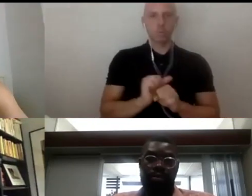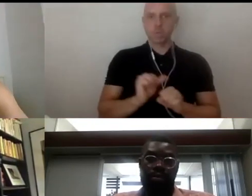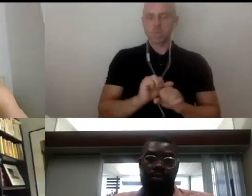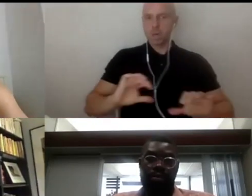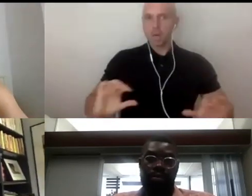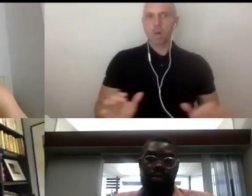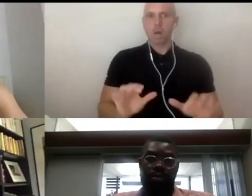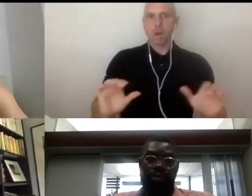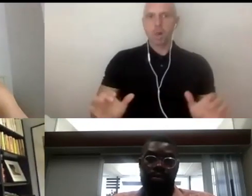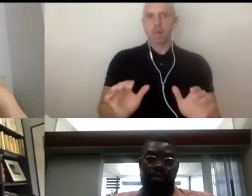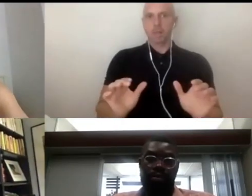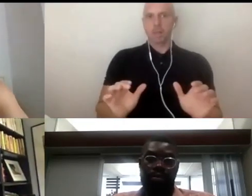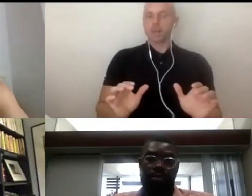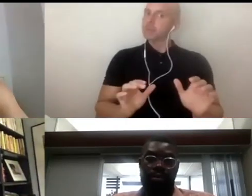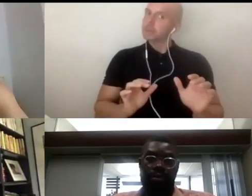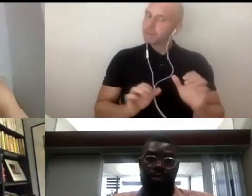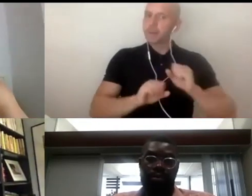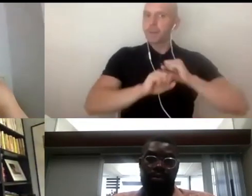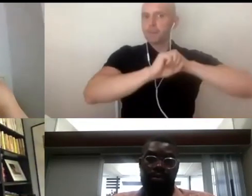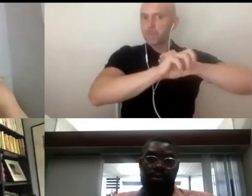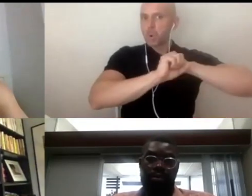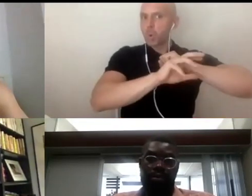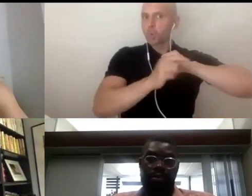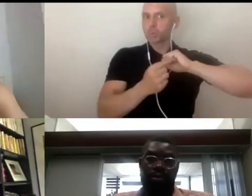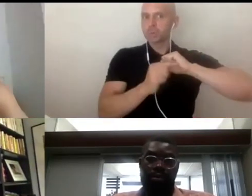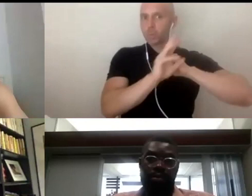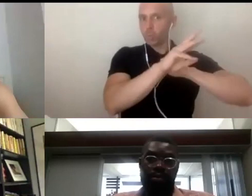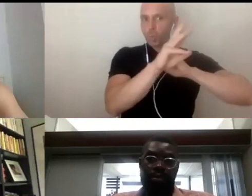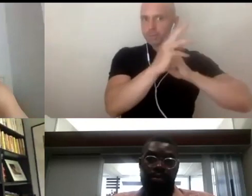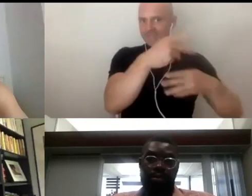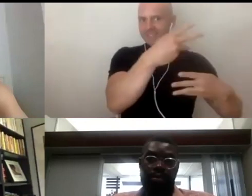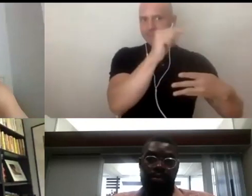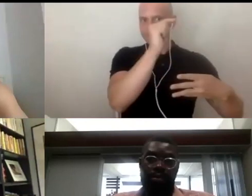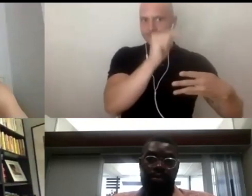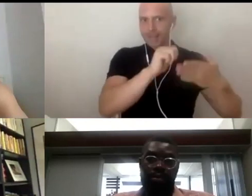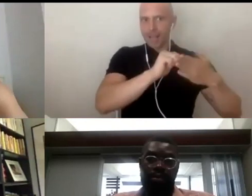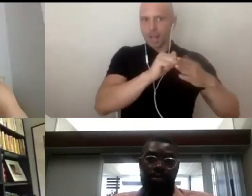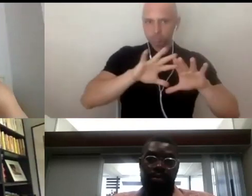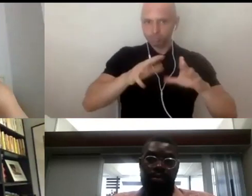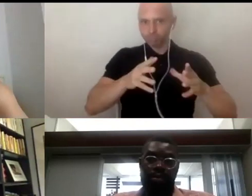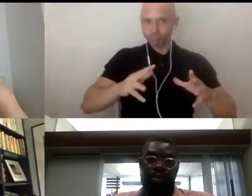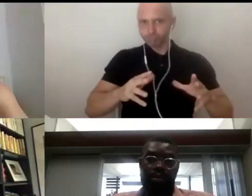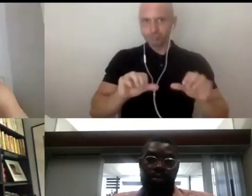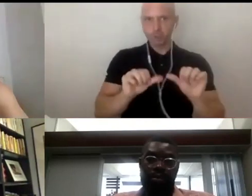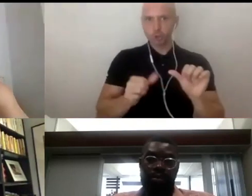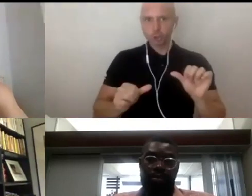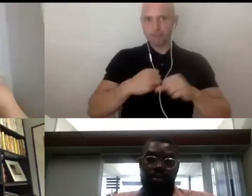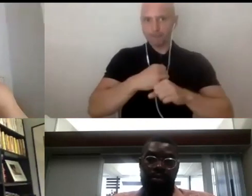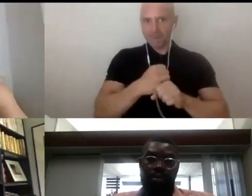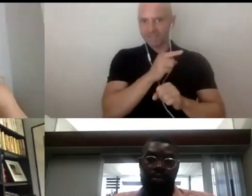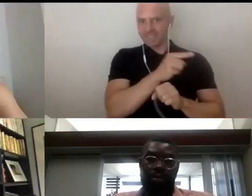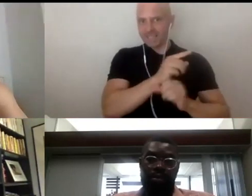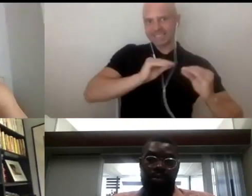only promote it, to make the how-to videos, to make a new website page, to make sign-up sheets. So my question is, how can